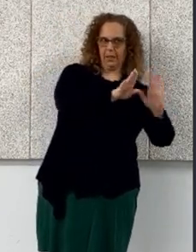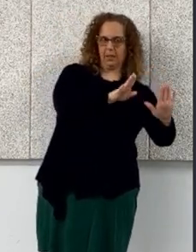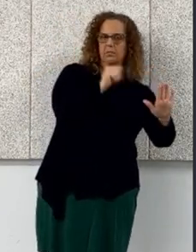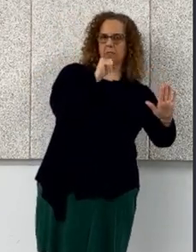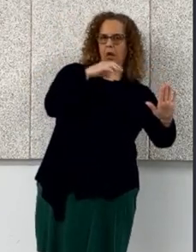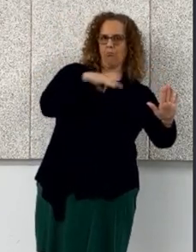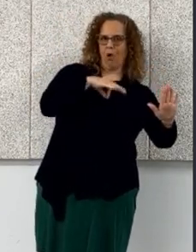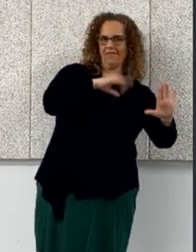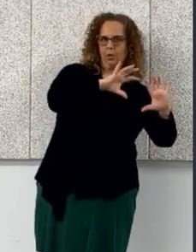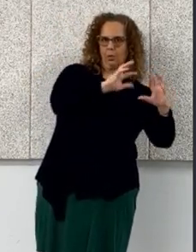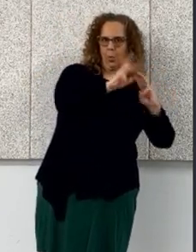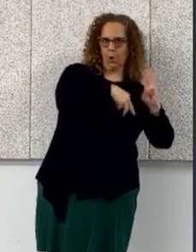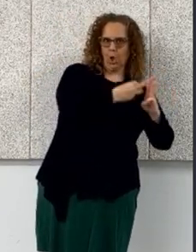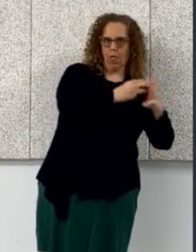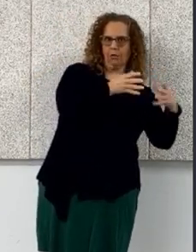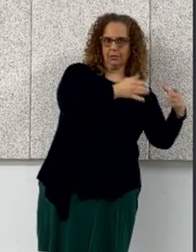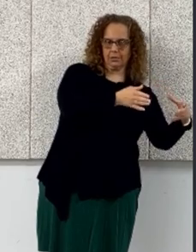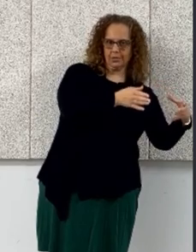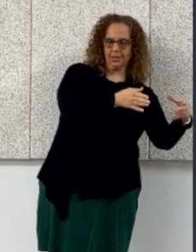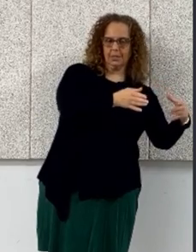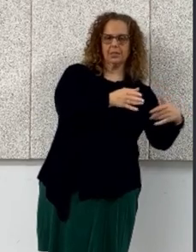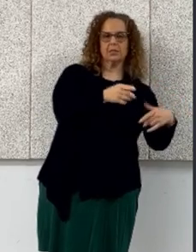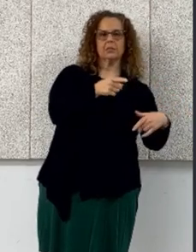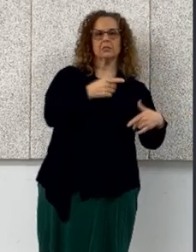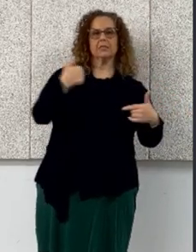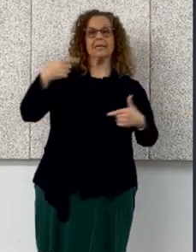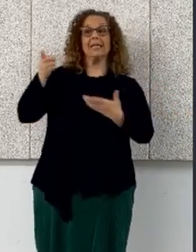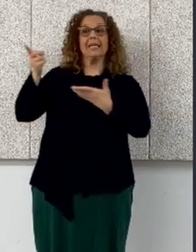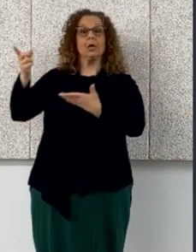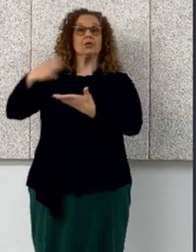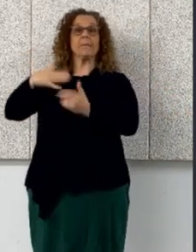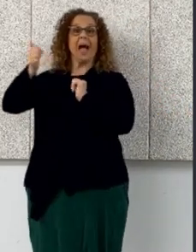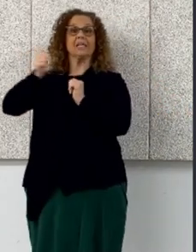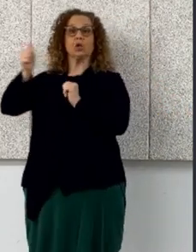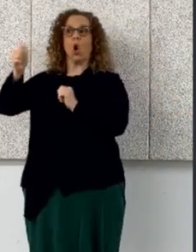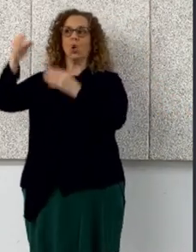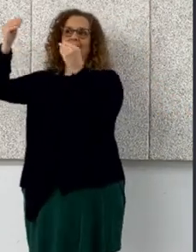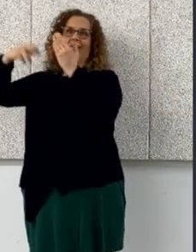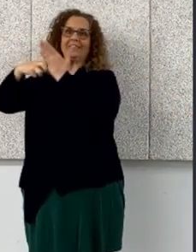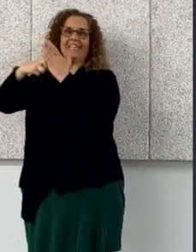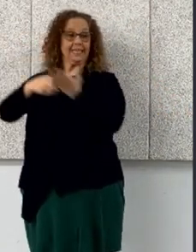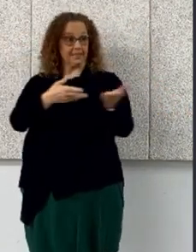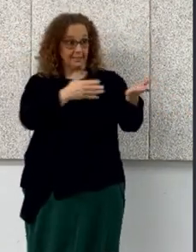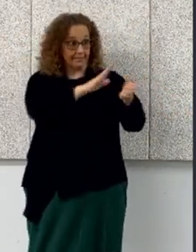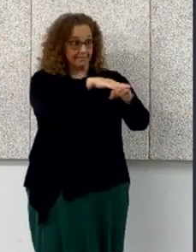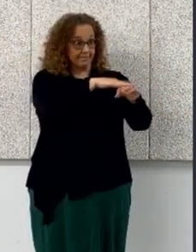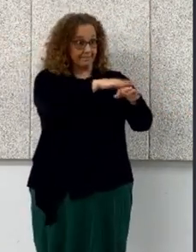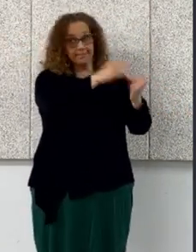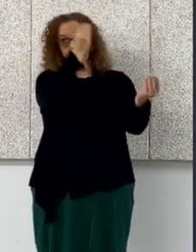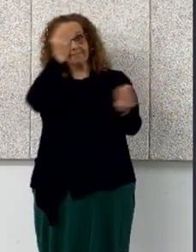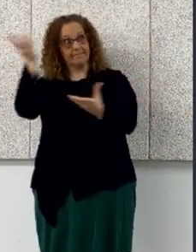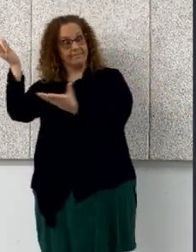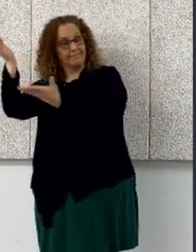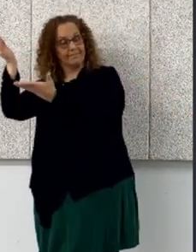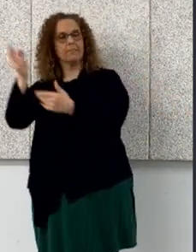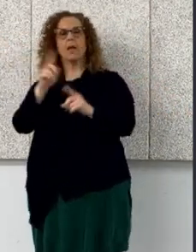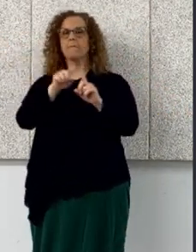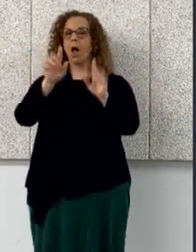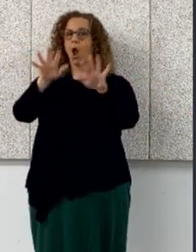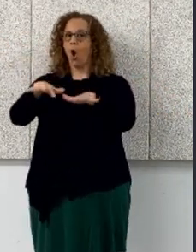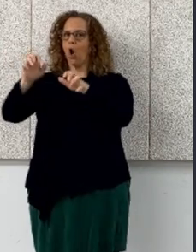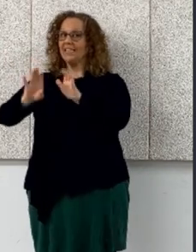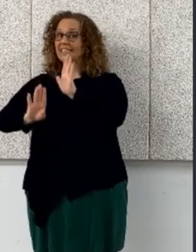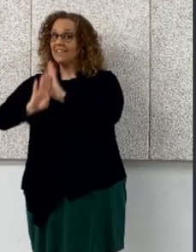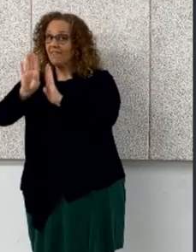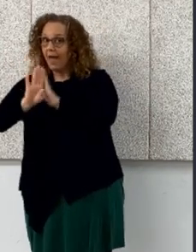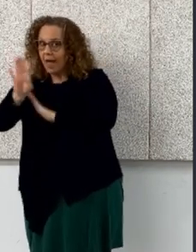nonprofit world, right? Where marketing is, here's my show, here are the tickets, I need to sell the tickets. Whereas audience development mm-hmm. is, I